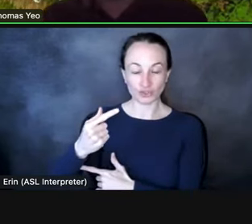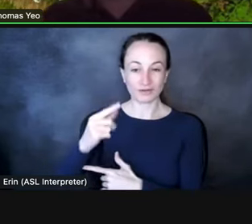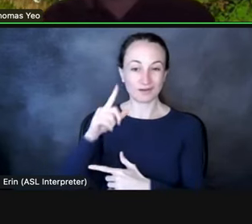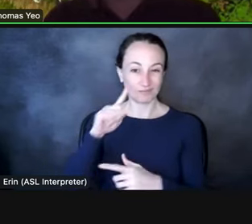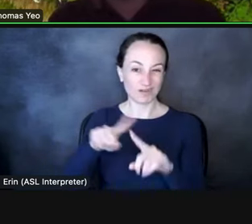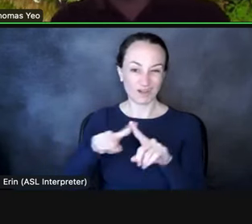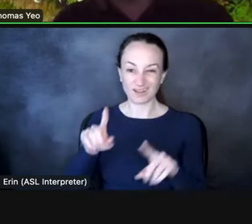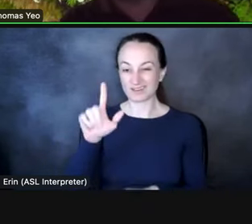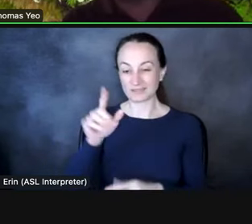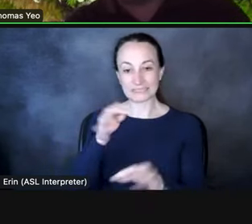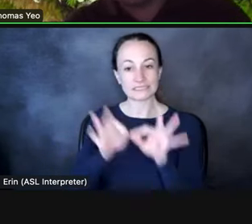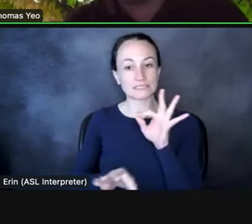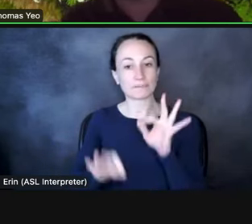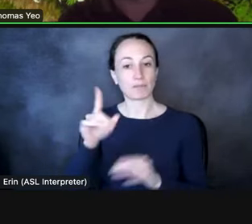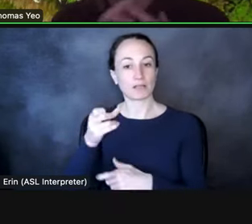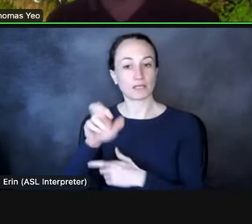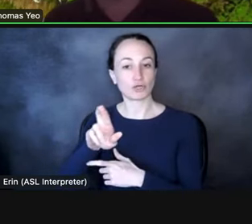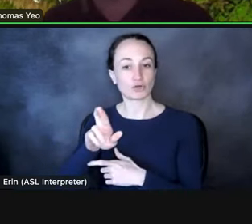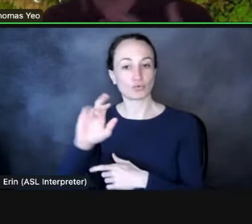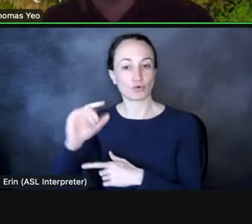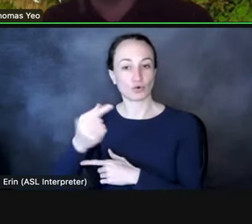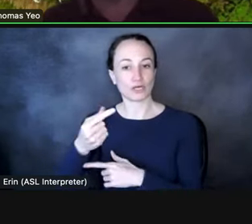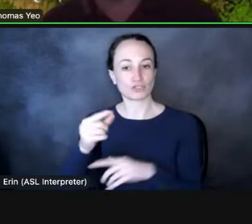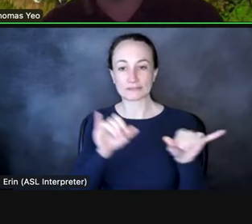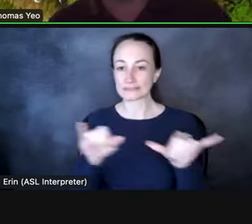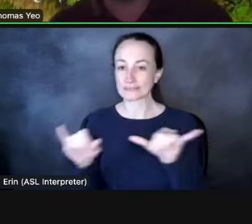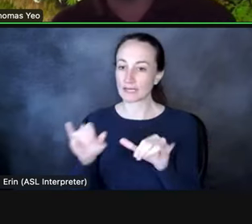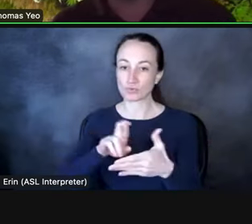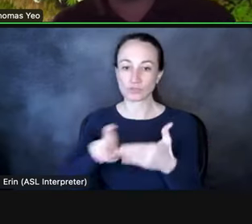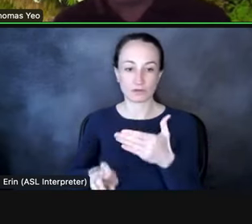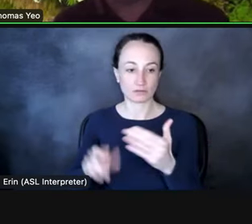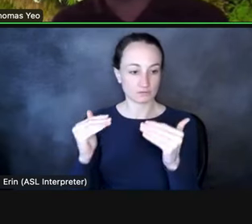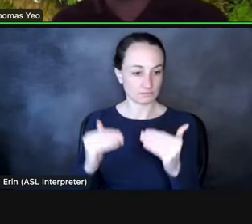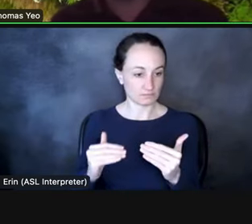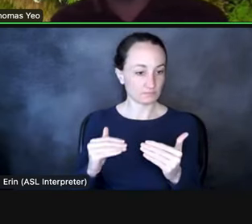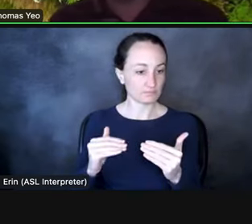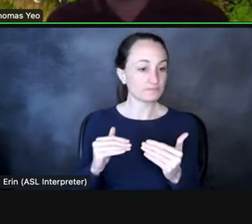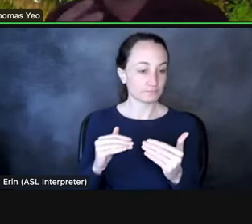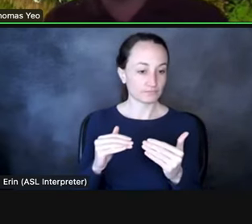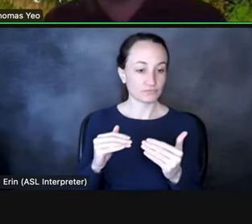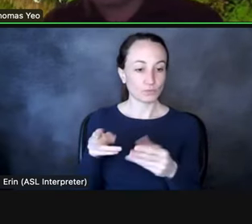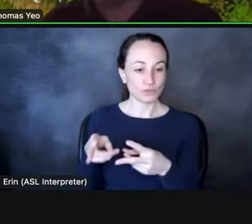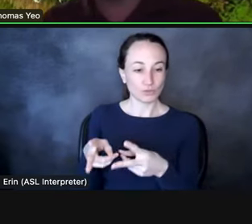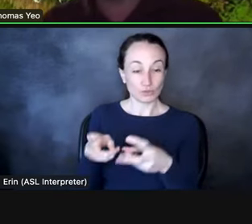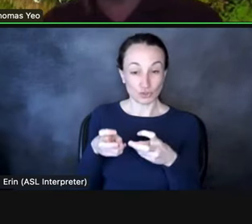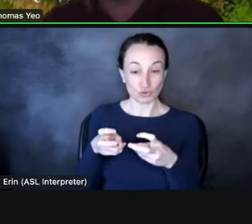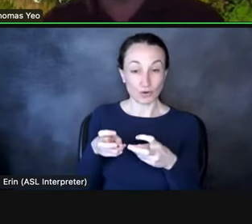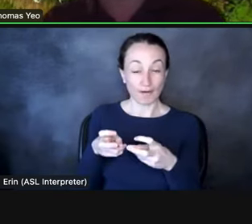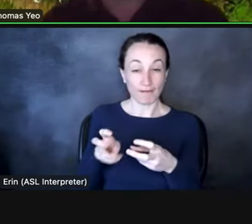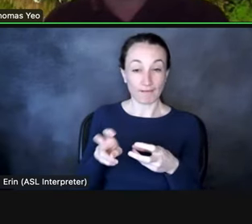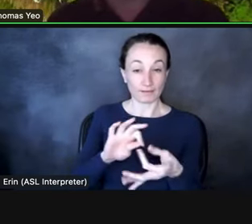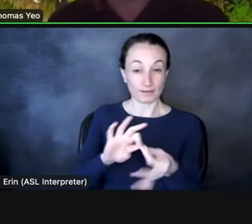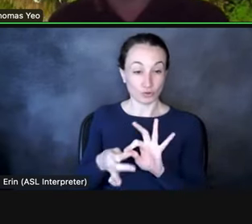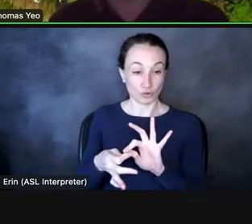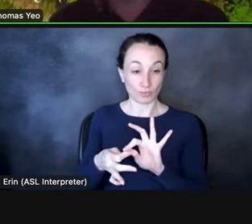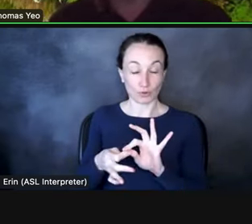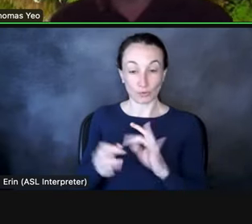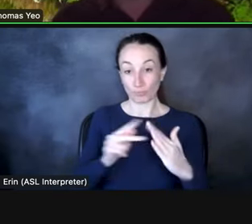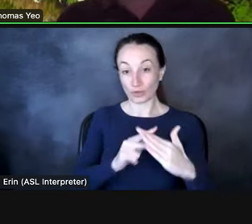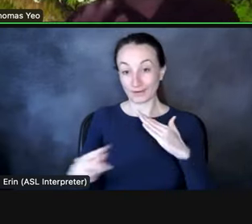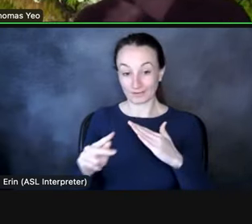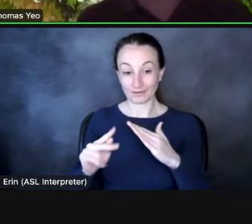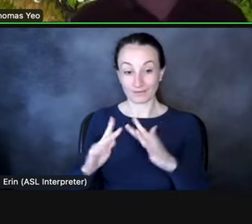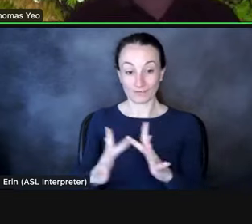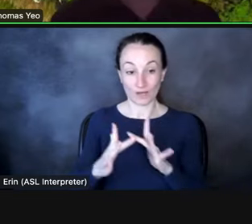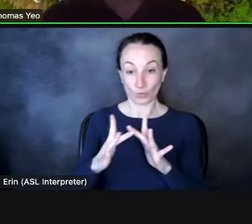We then use Stefan Hoff's approach to extract predictive network features for each behavior measure and each resting and task state.